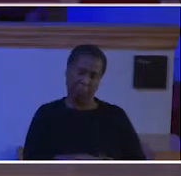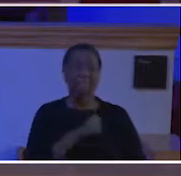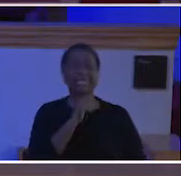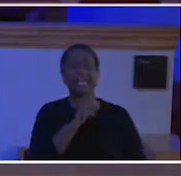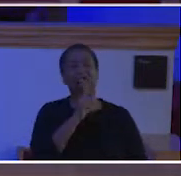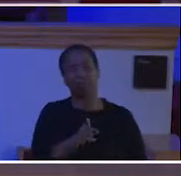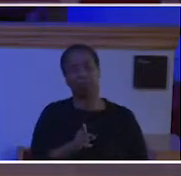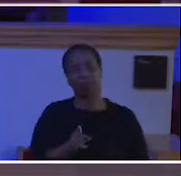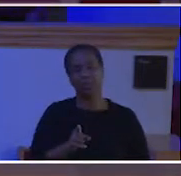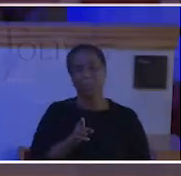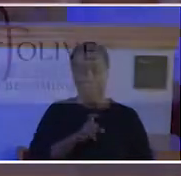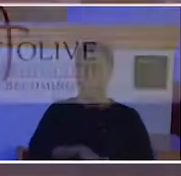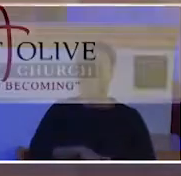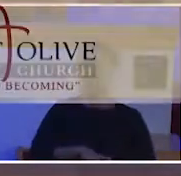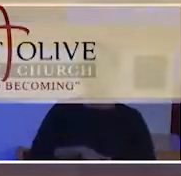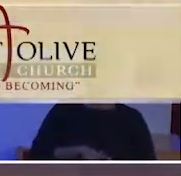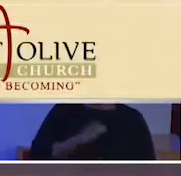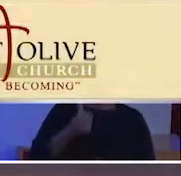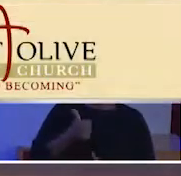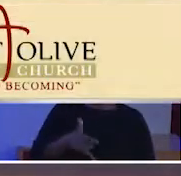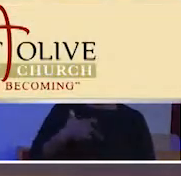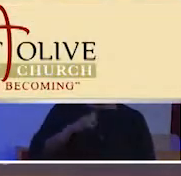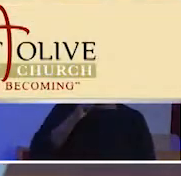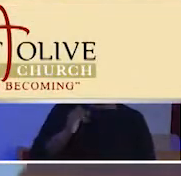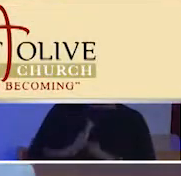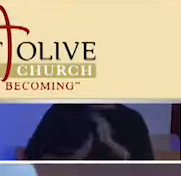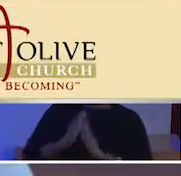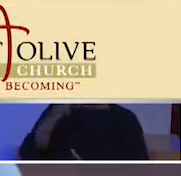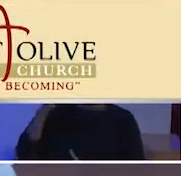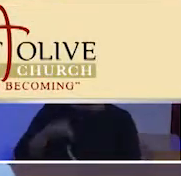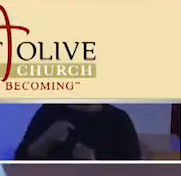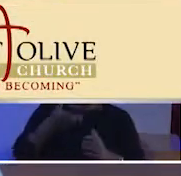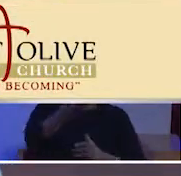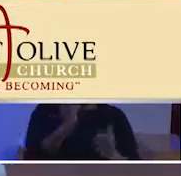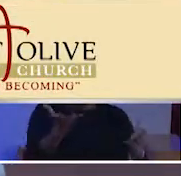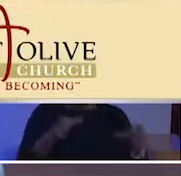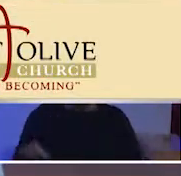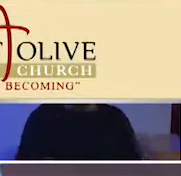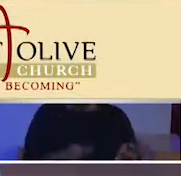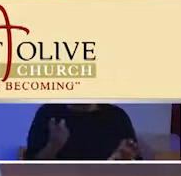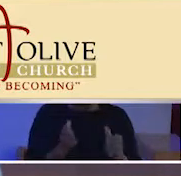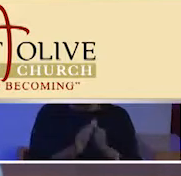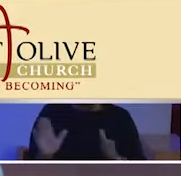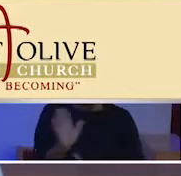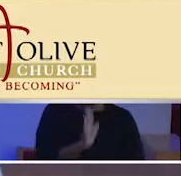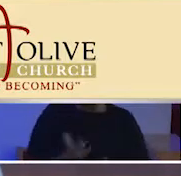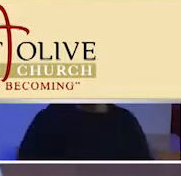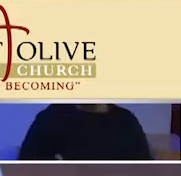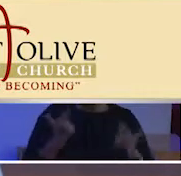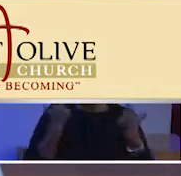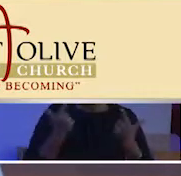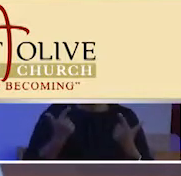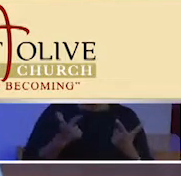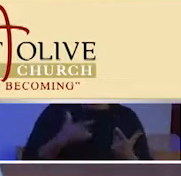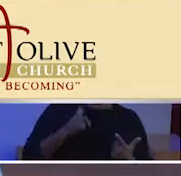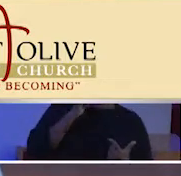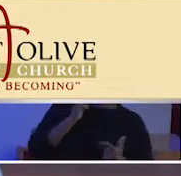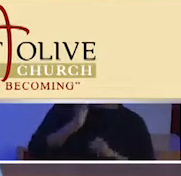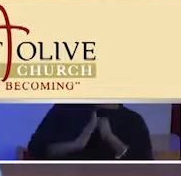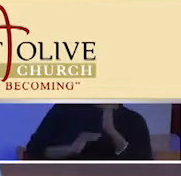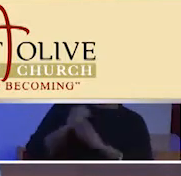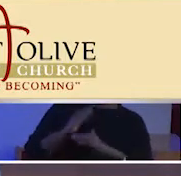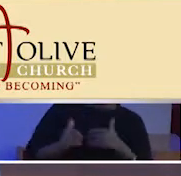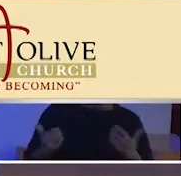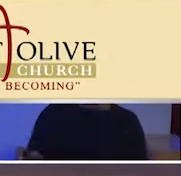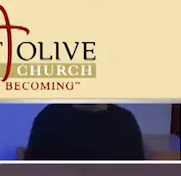of convenience. When God wants to do something with your life, it's an inconvenience